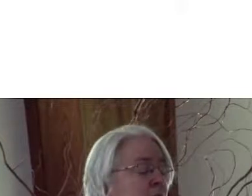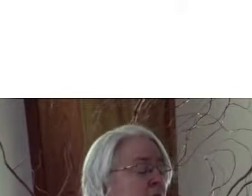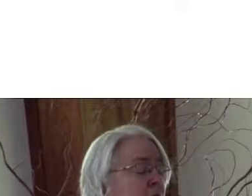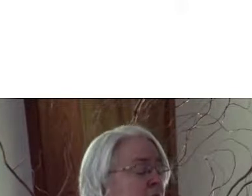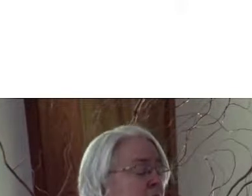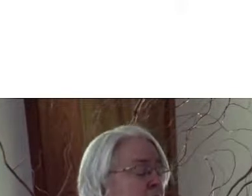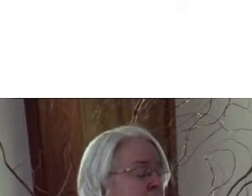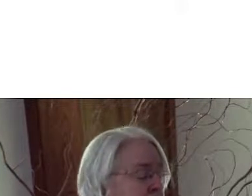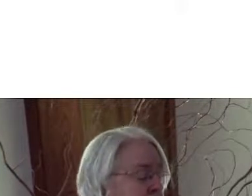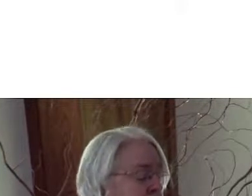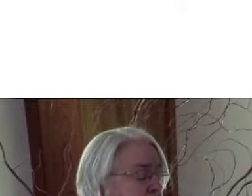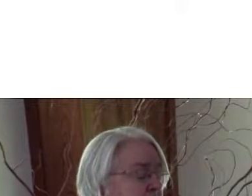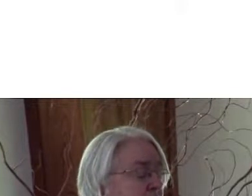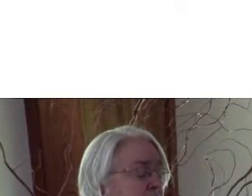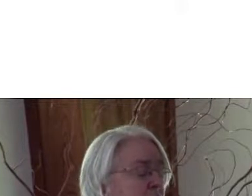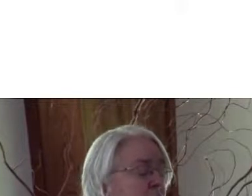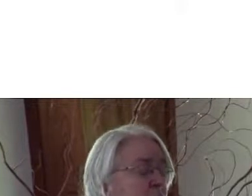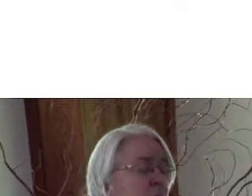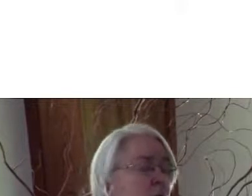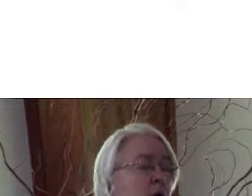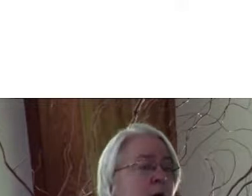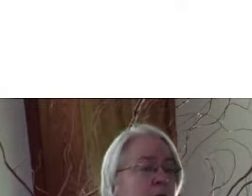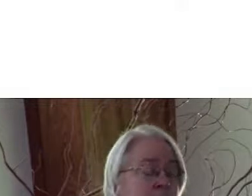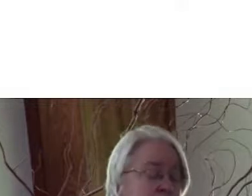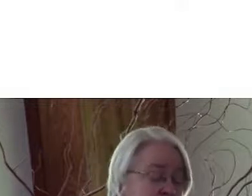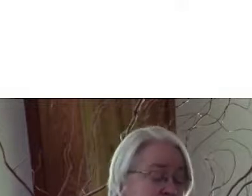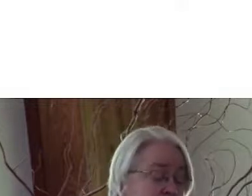we rightly know,